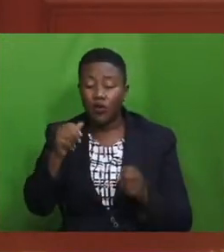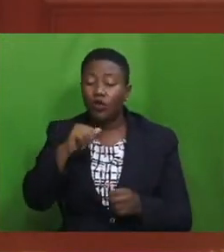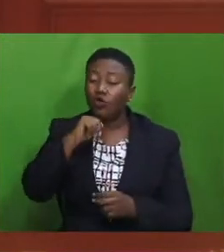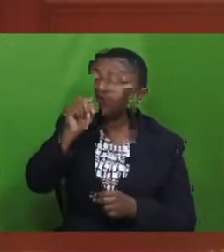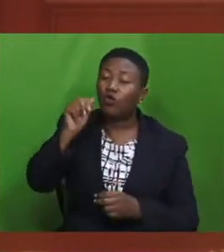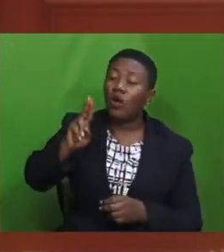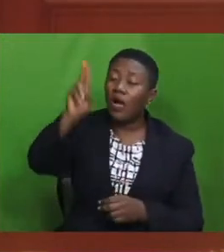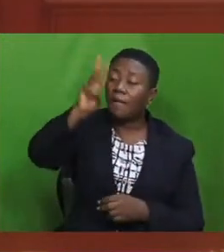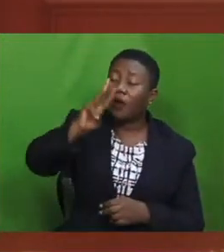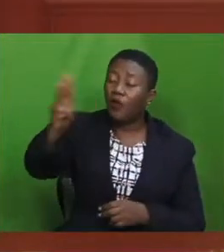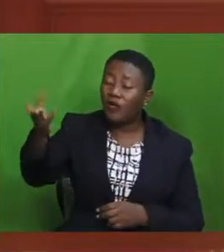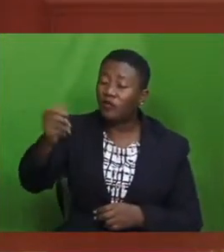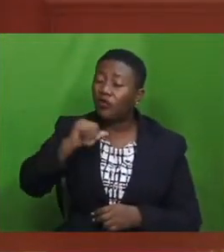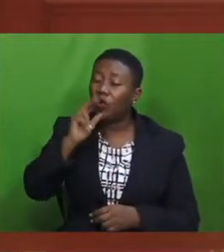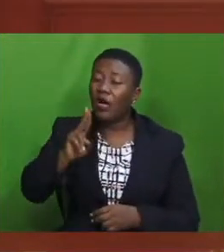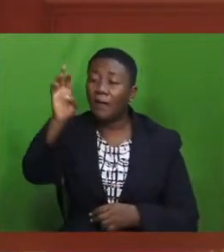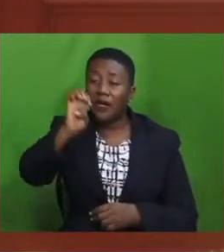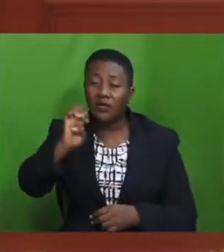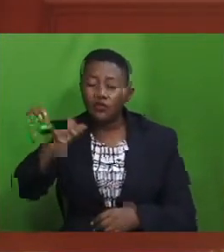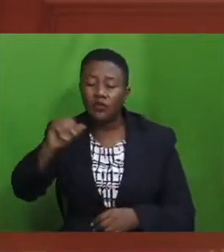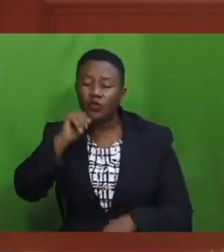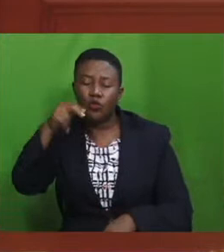East region, it is not in Northern region.